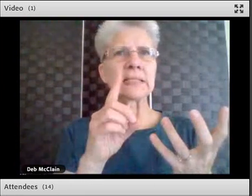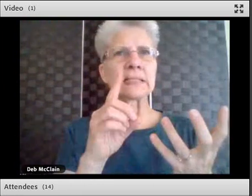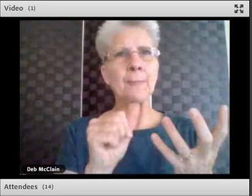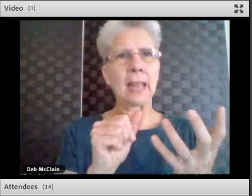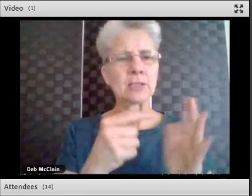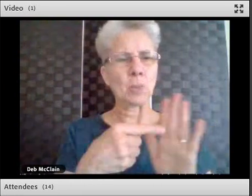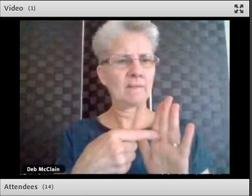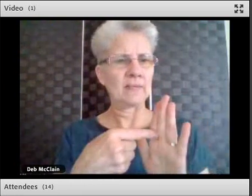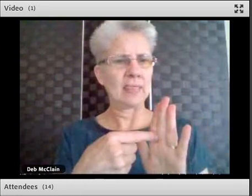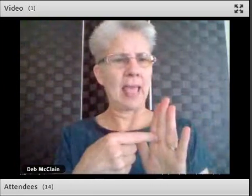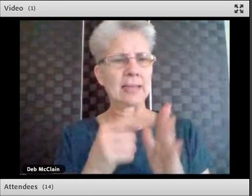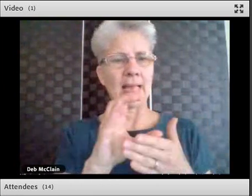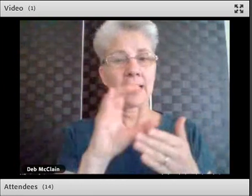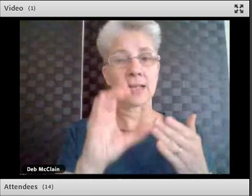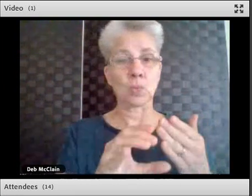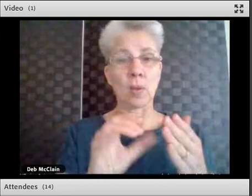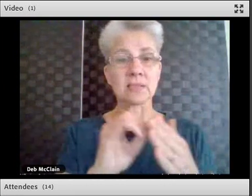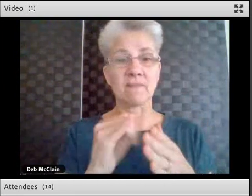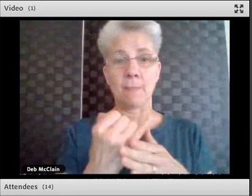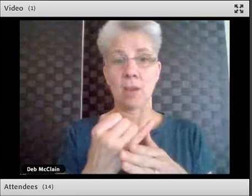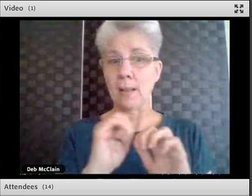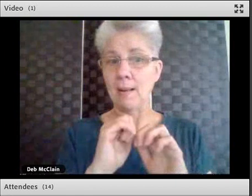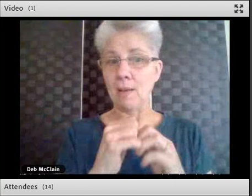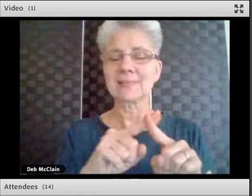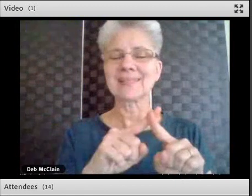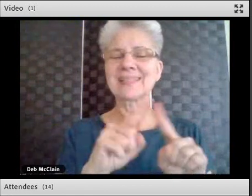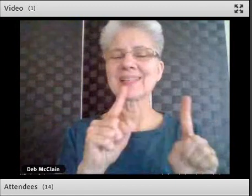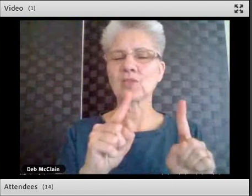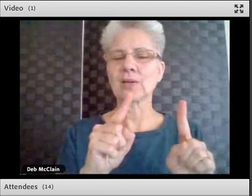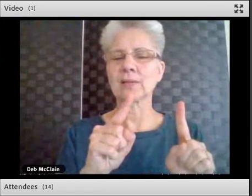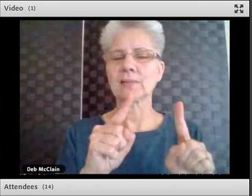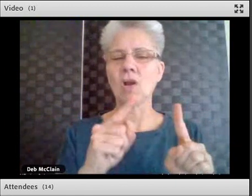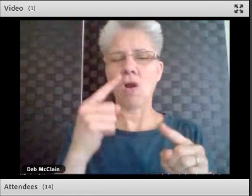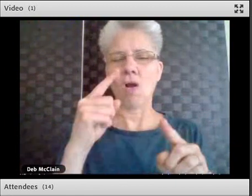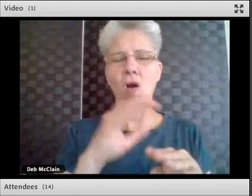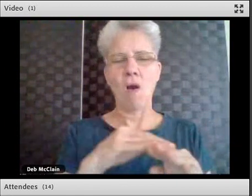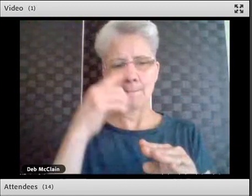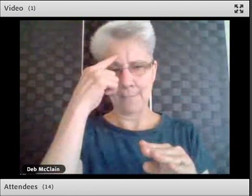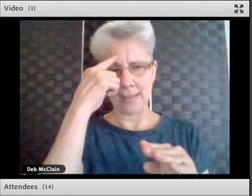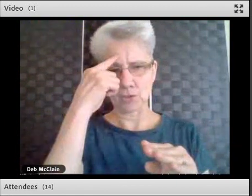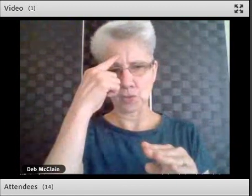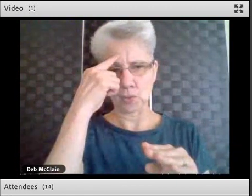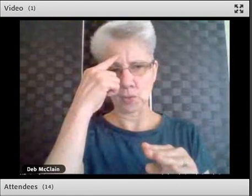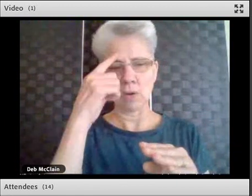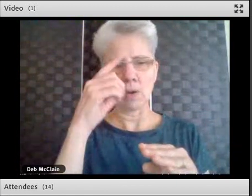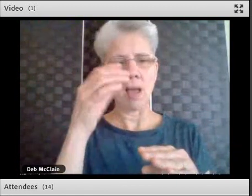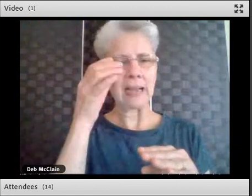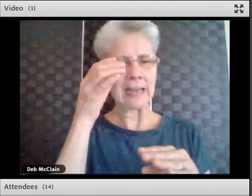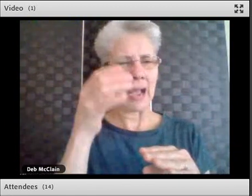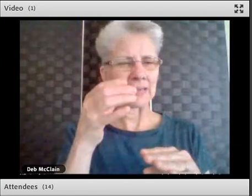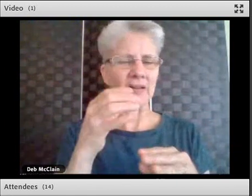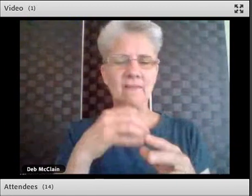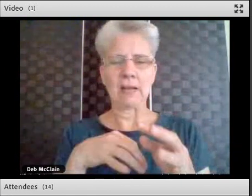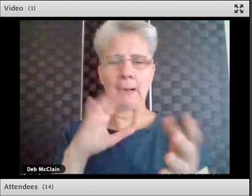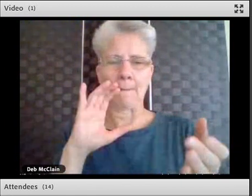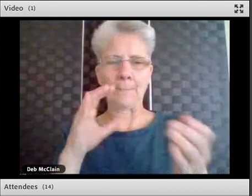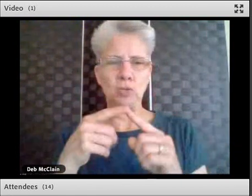disability reflects the consequences of impairment is different on the mental cognitive side than it is on the physical